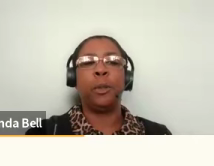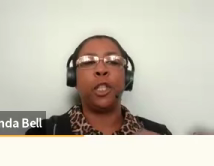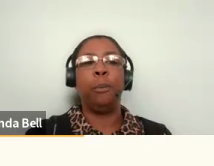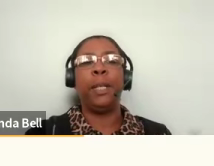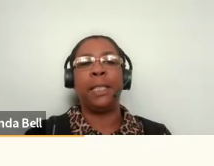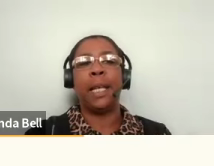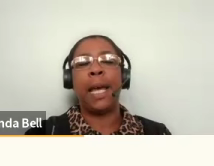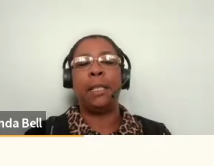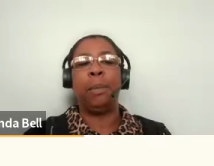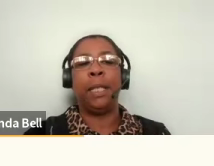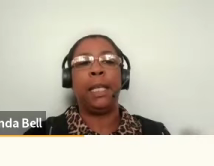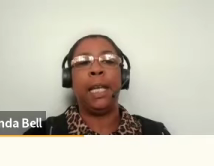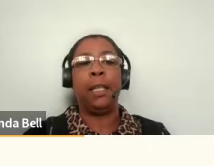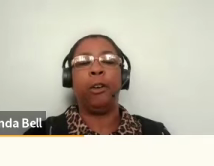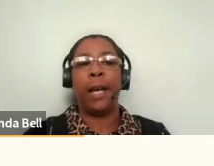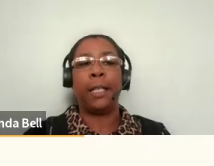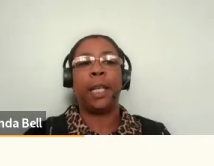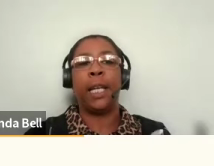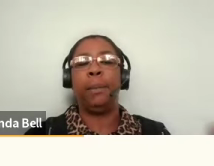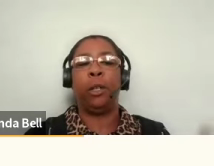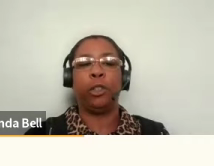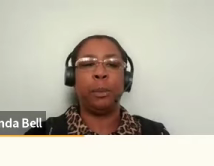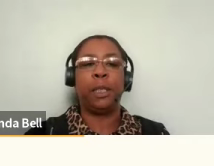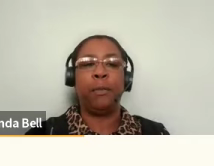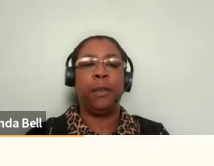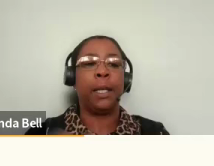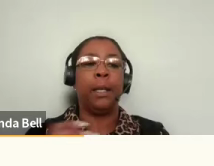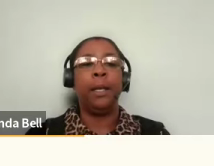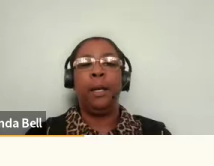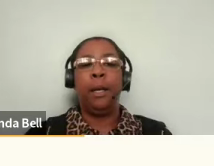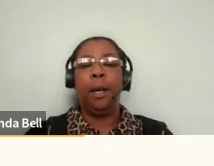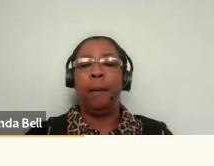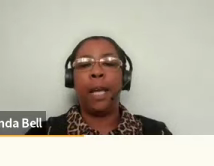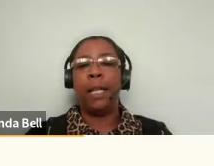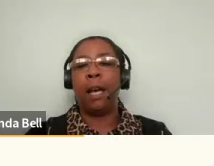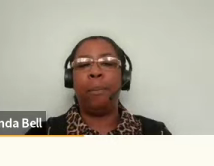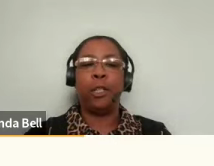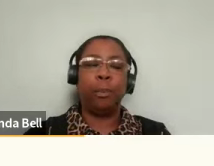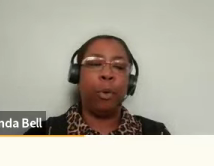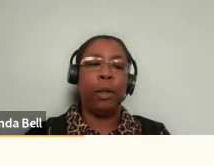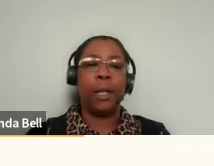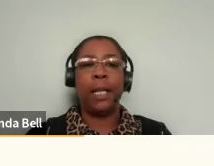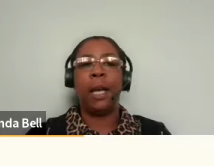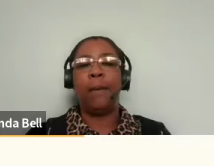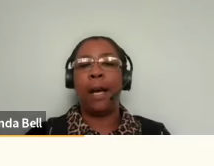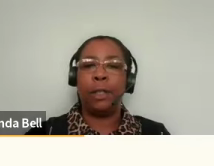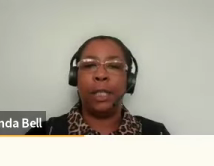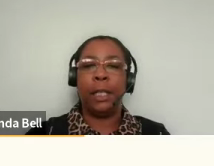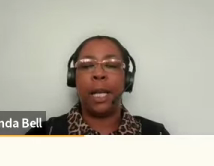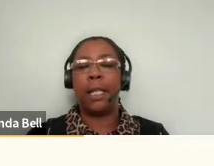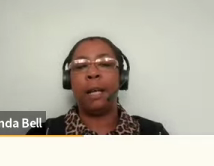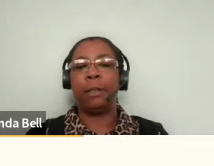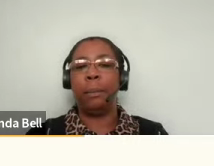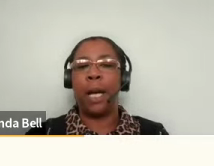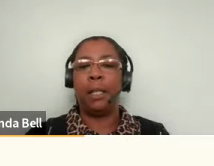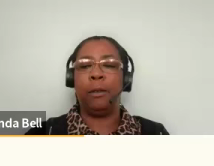there was certain pieces that had to be in the grants, like they had to be culturally specific. They had to have peer support. They had to have